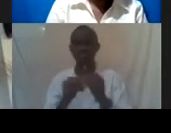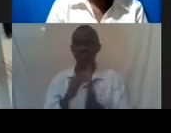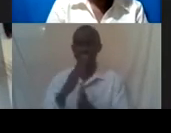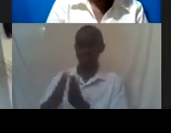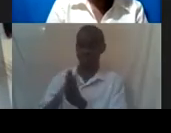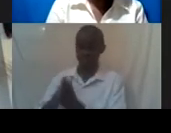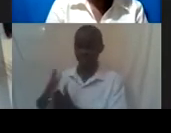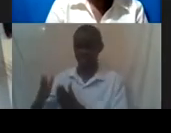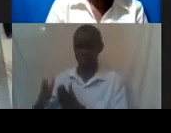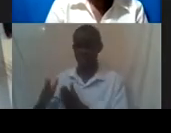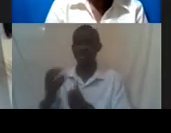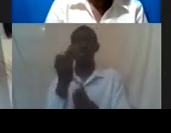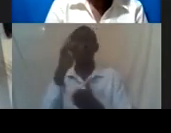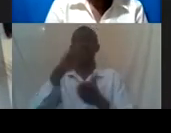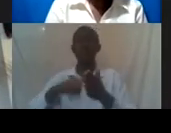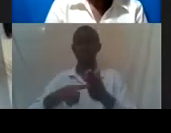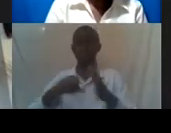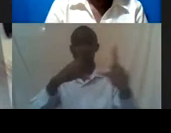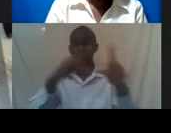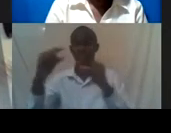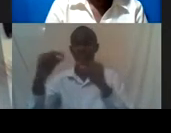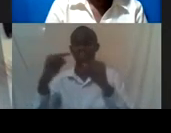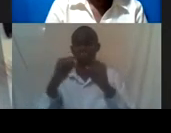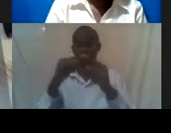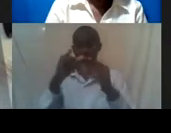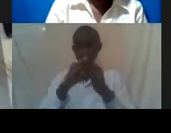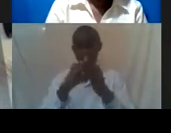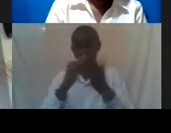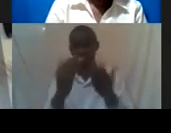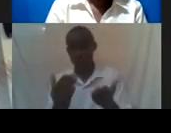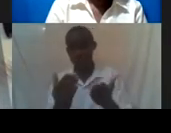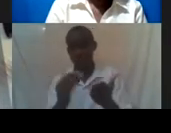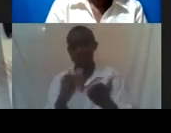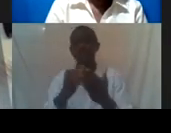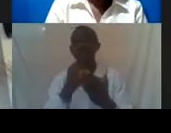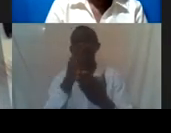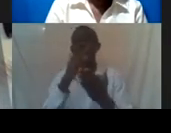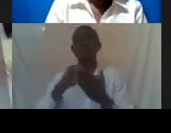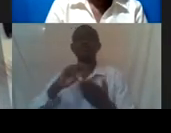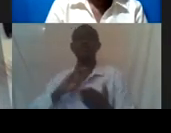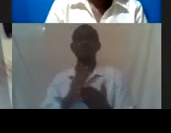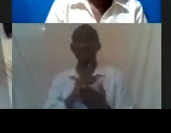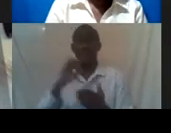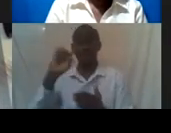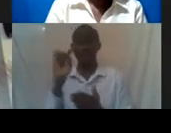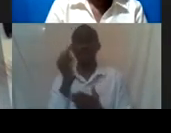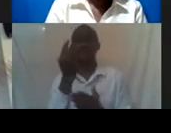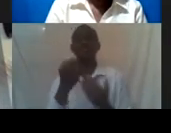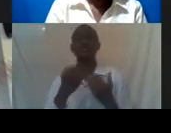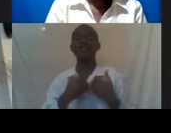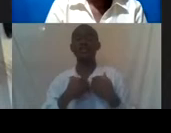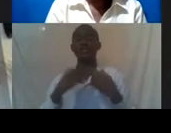preparation of what is going to the referendum, so that we are saying we should first